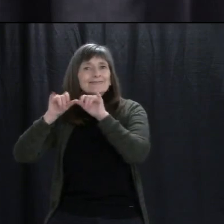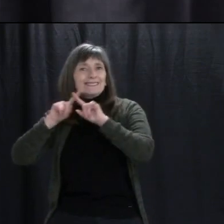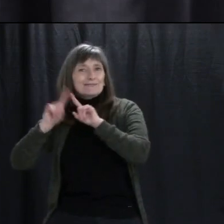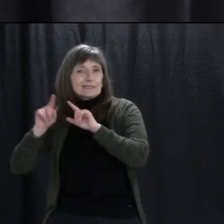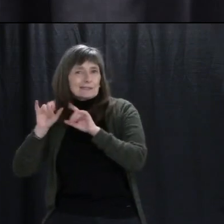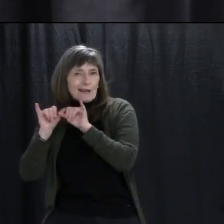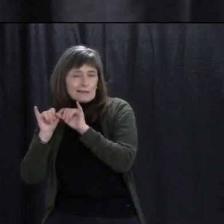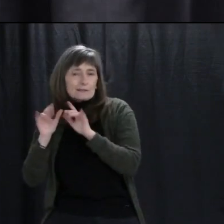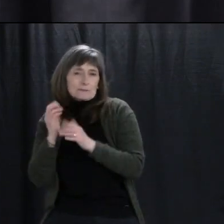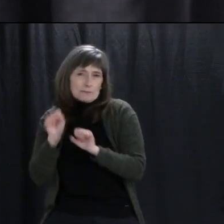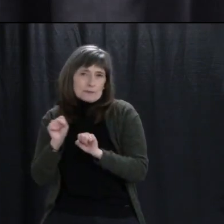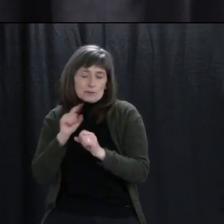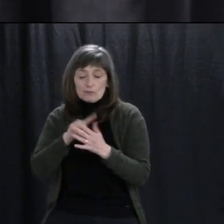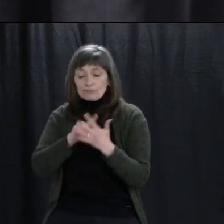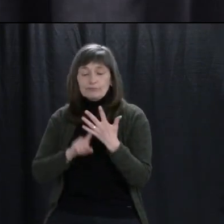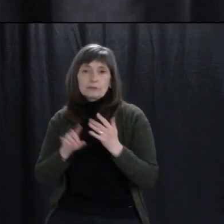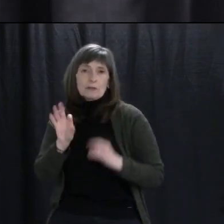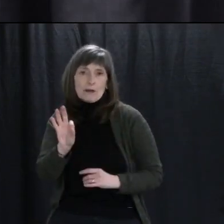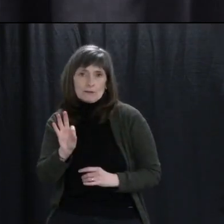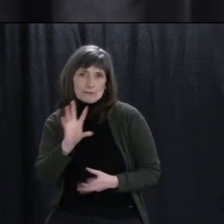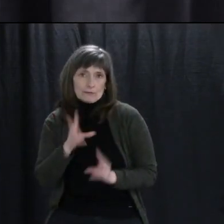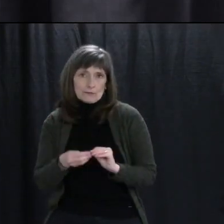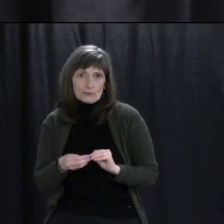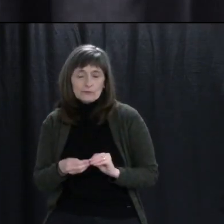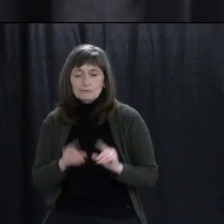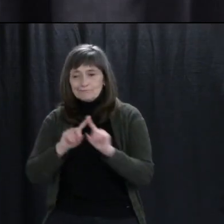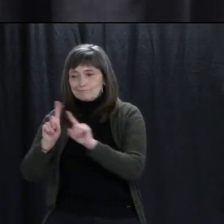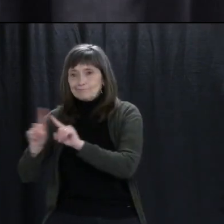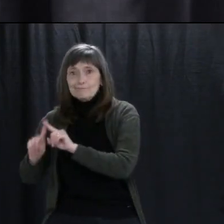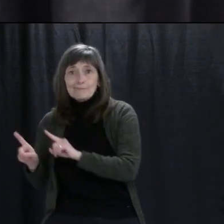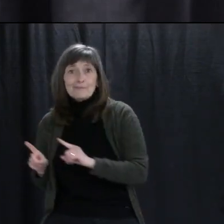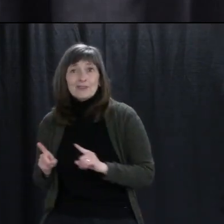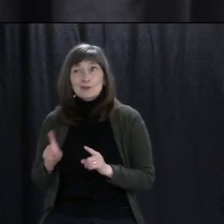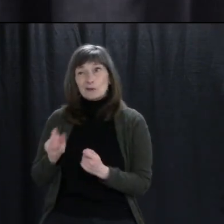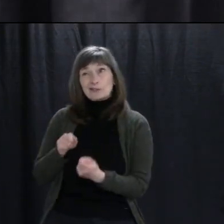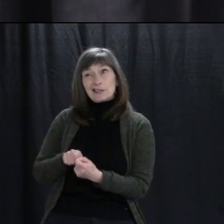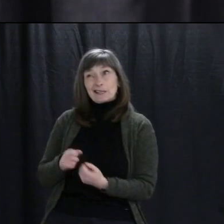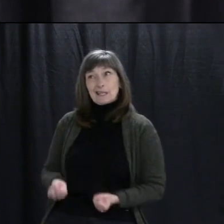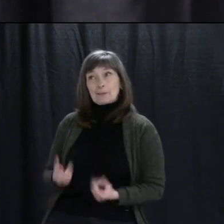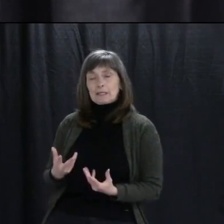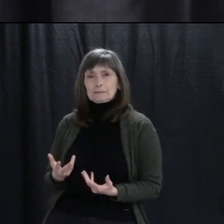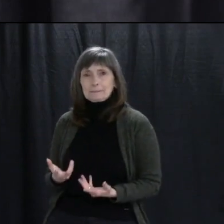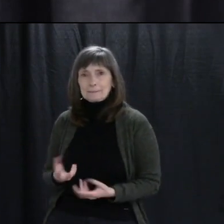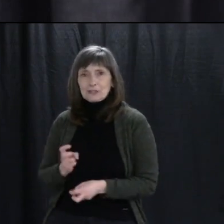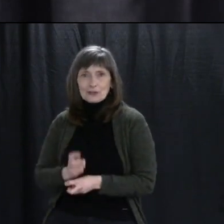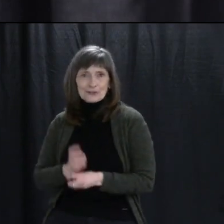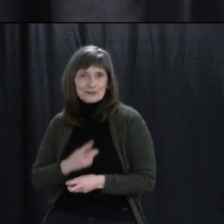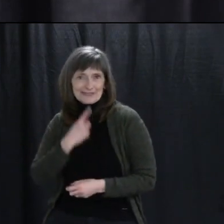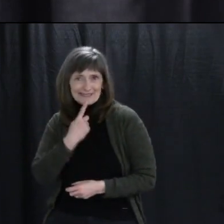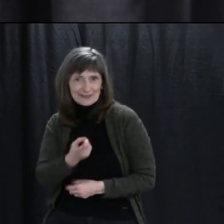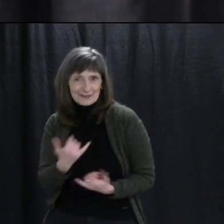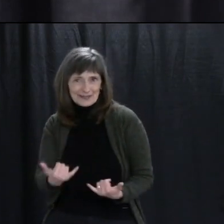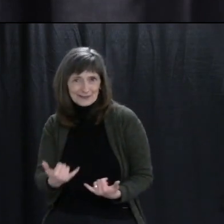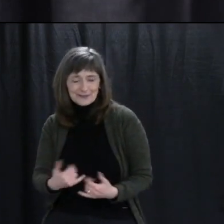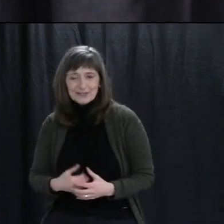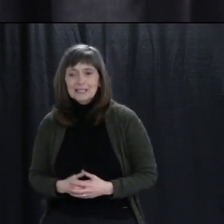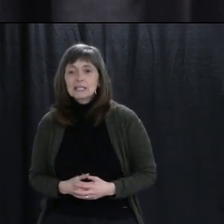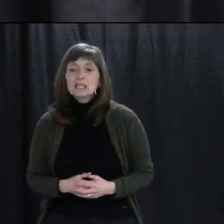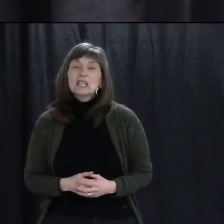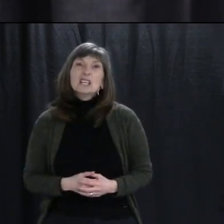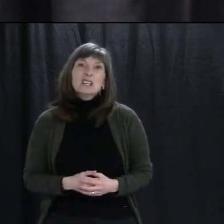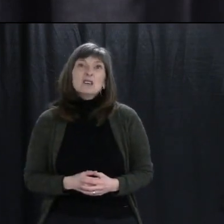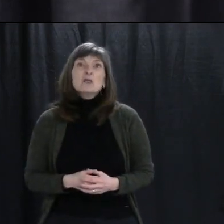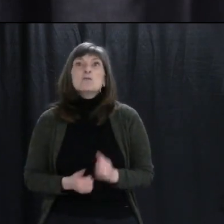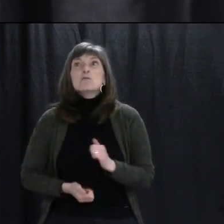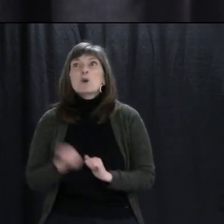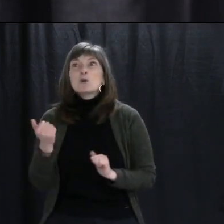So on any given day, it's very difficult to be terribly specific. Normally, our system would have around 60 days